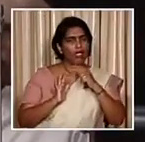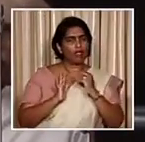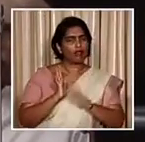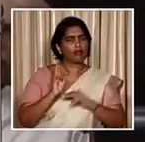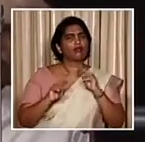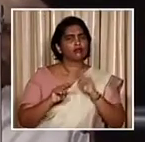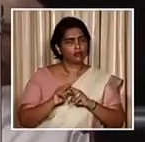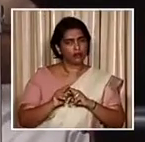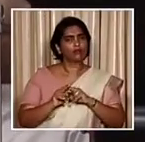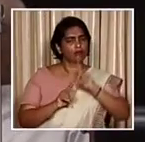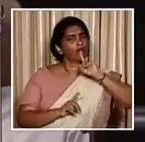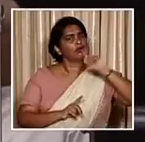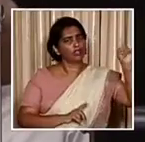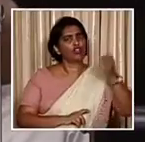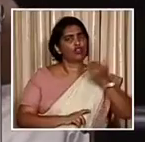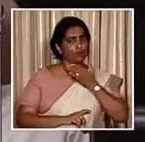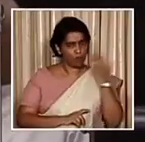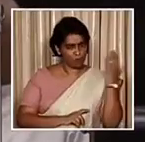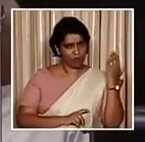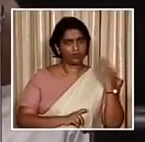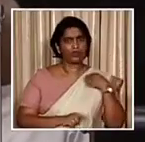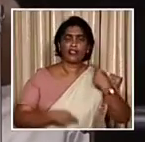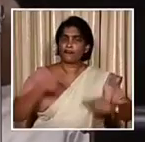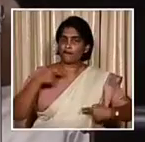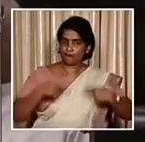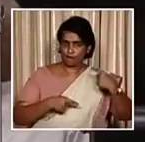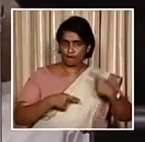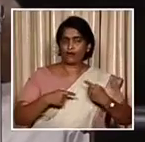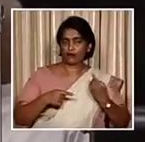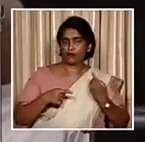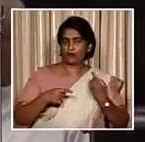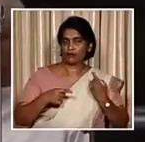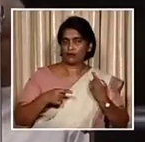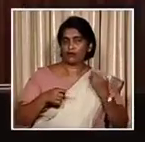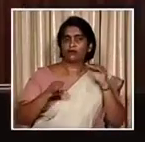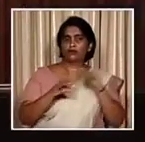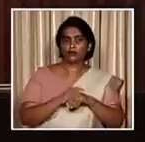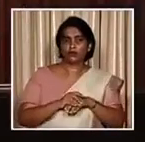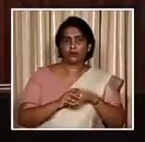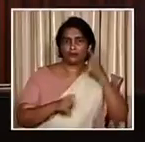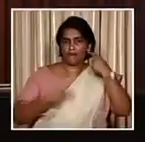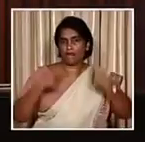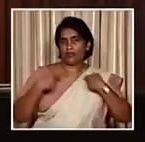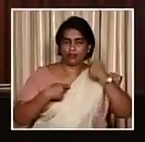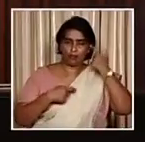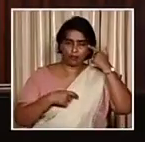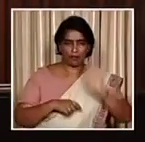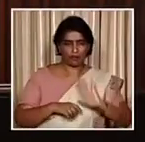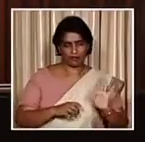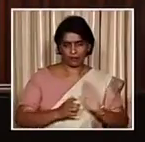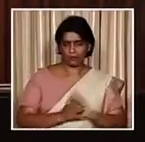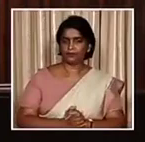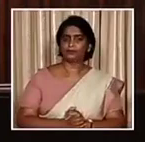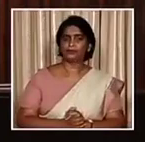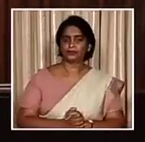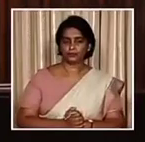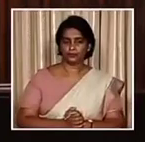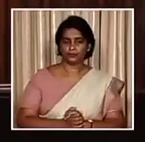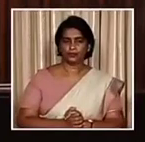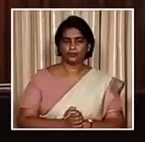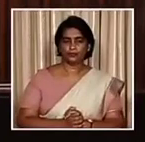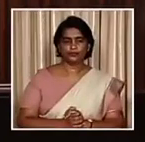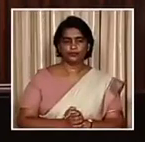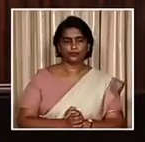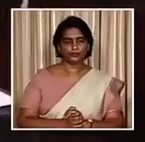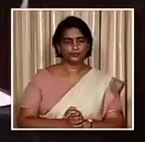not getting into a debate. This is the request that I have made. Thank you. Thank you, sir. For Vipakshi Nayak. Honorable Speaker,